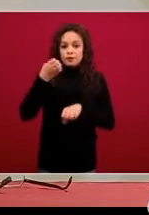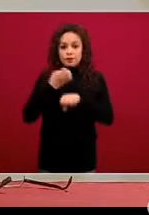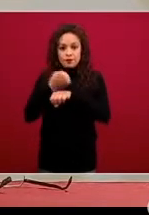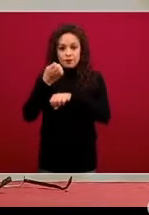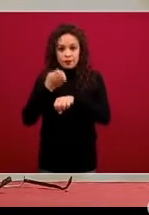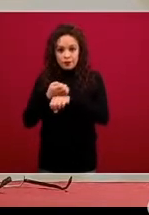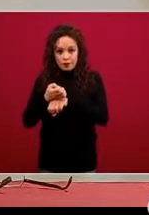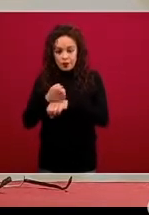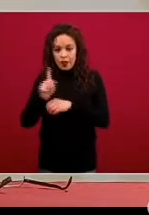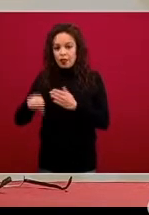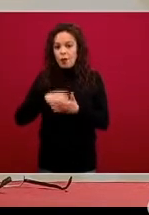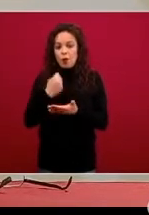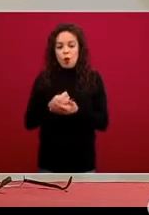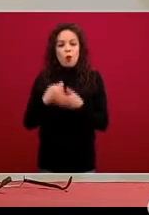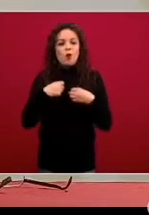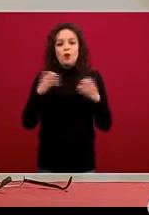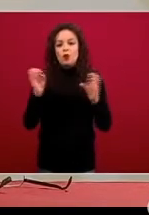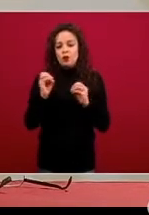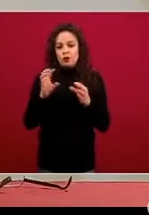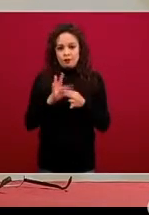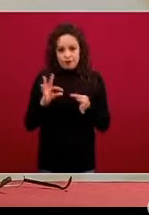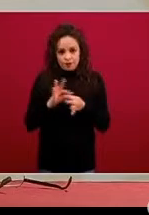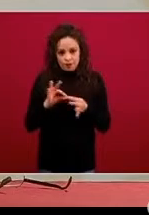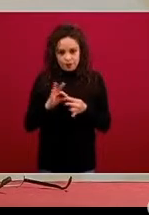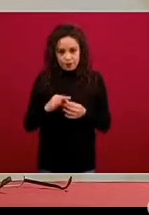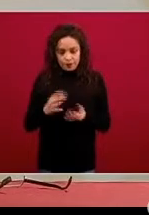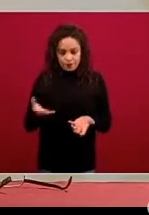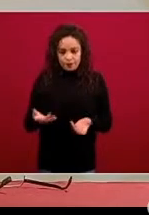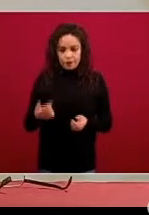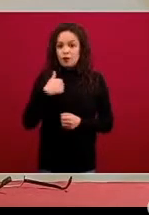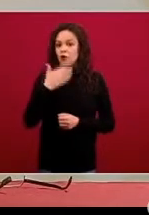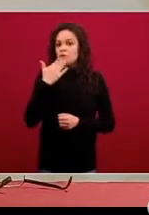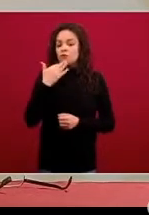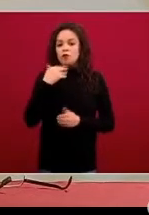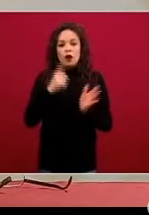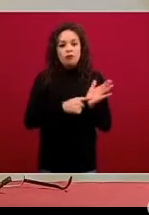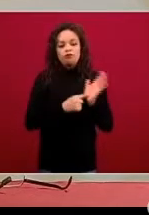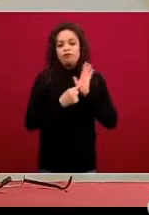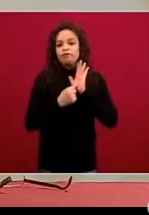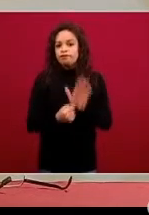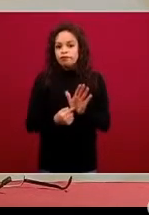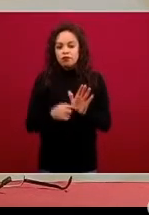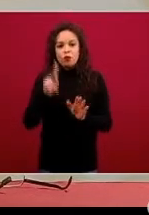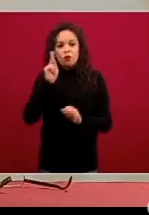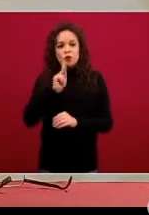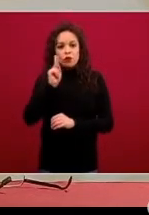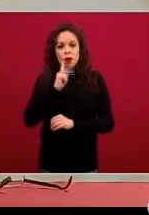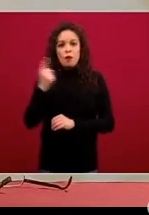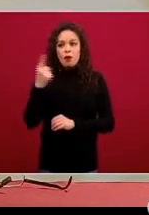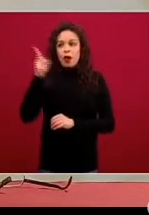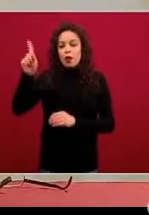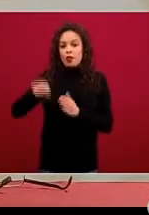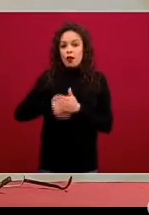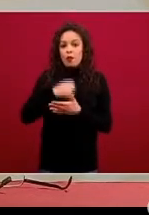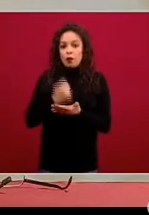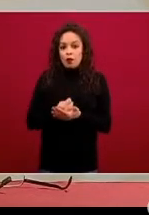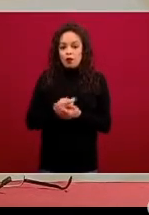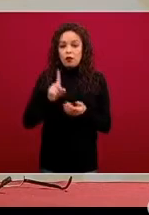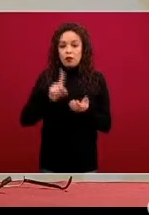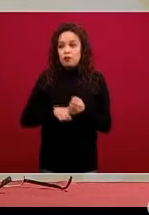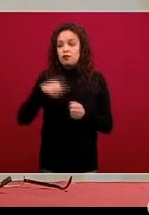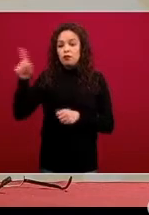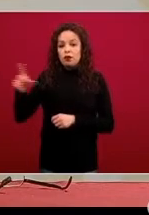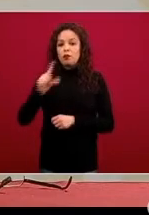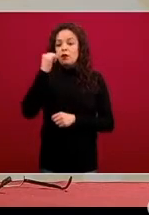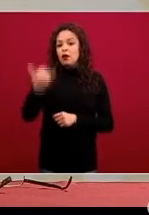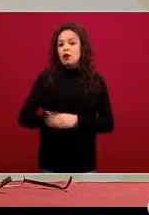the Tamaulipas case. And I want to make very clear that I am not prejudiced in any way,